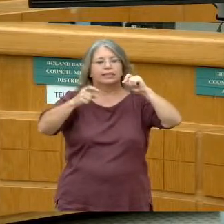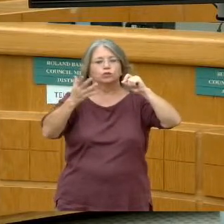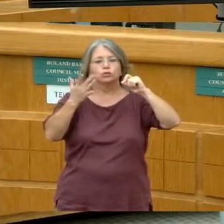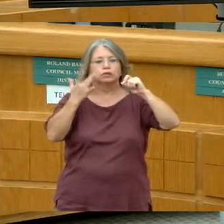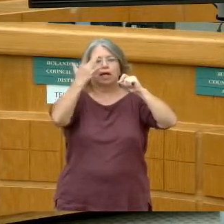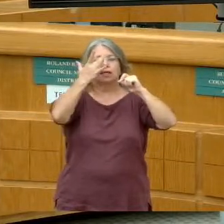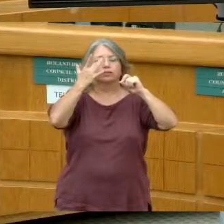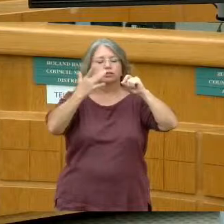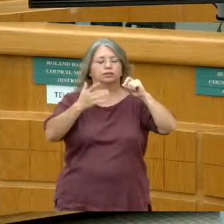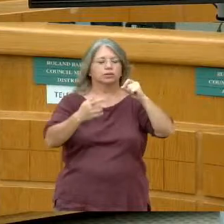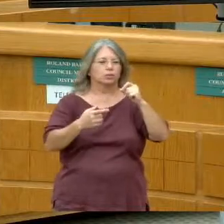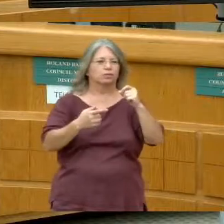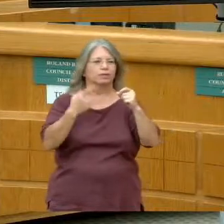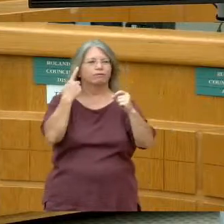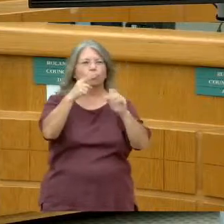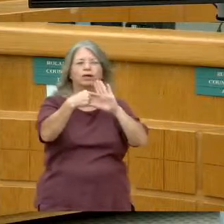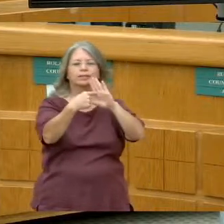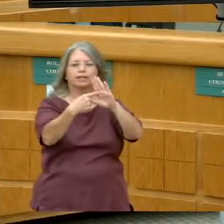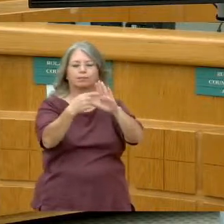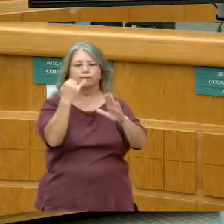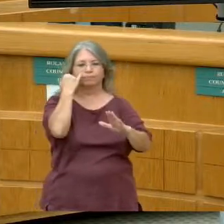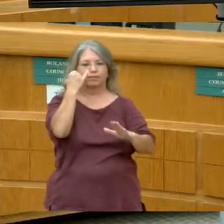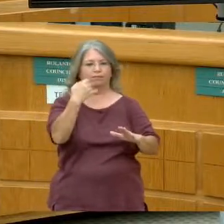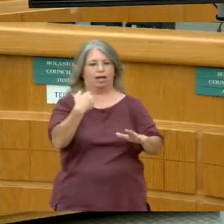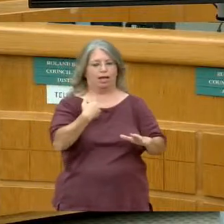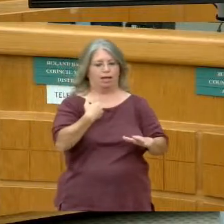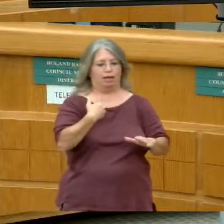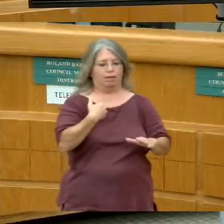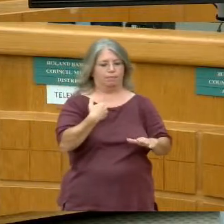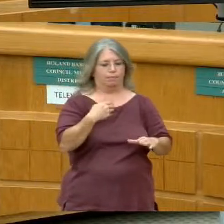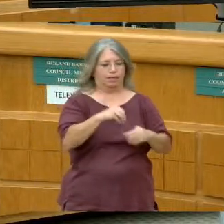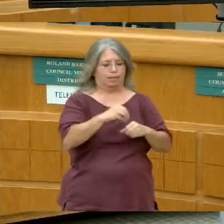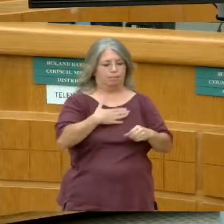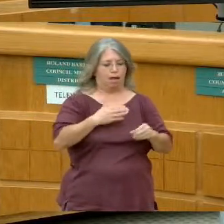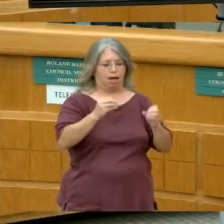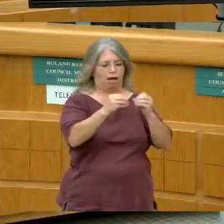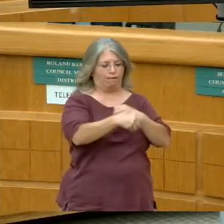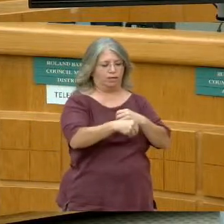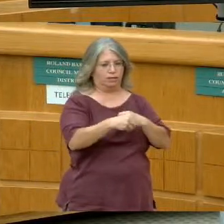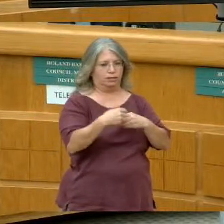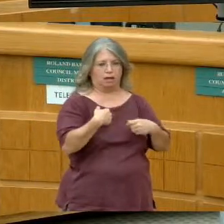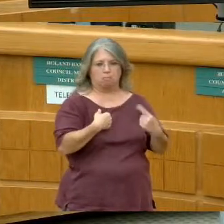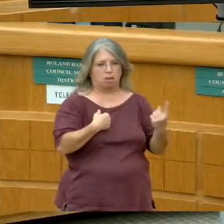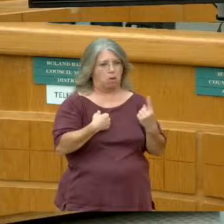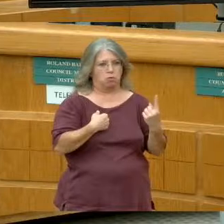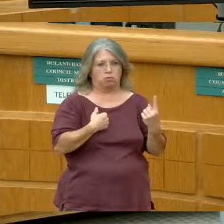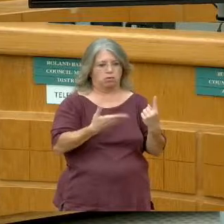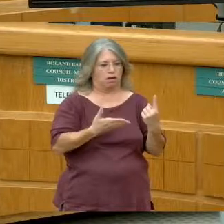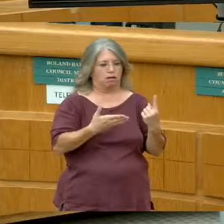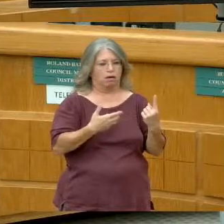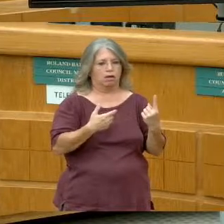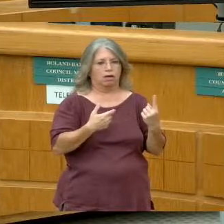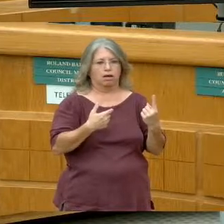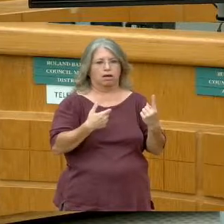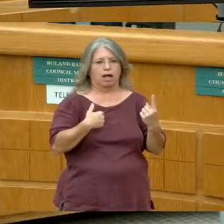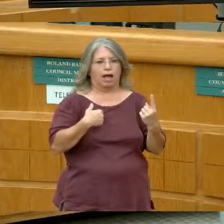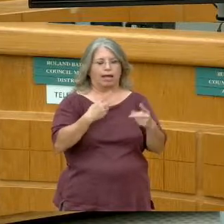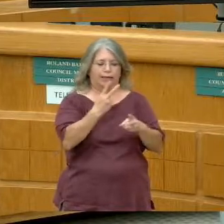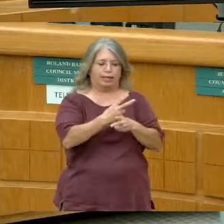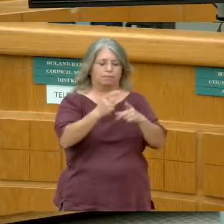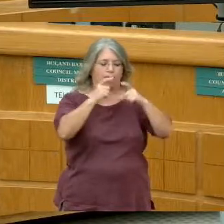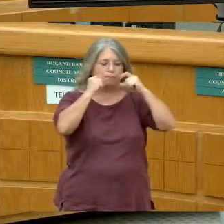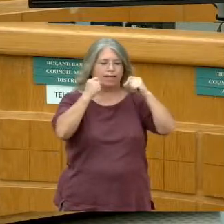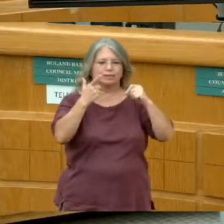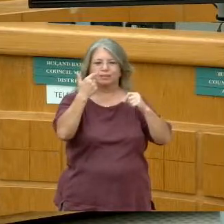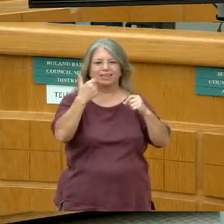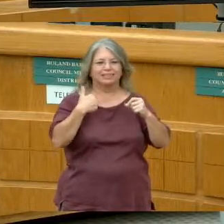say at my office, and I'm alone, I still wear my mask because, I just touch my face all the time, and I can't stop